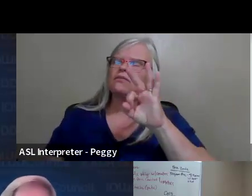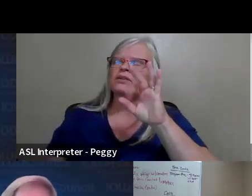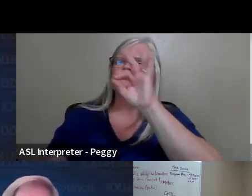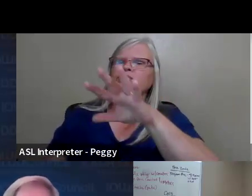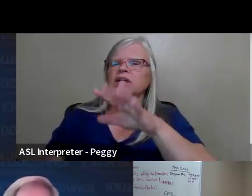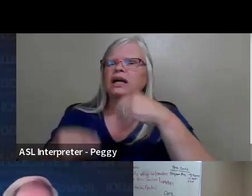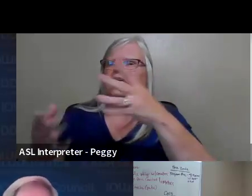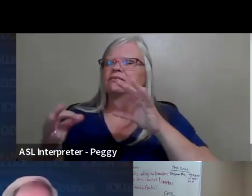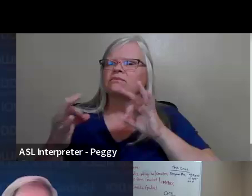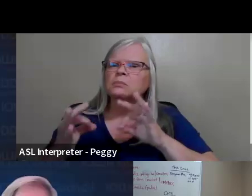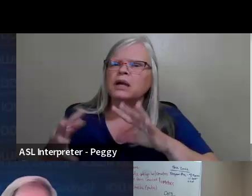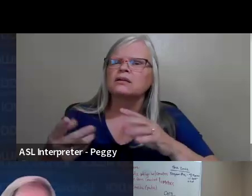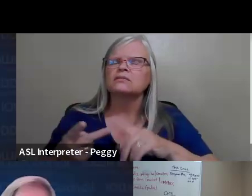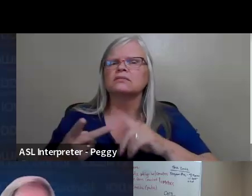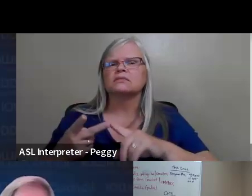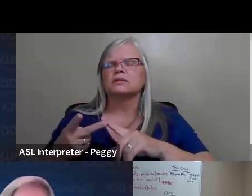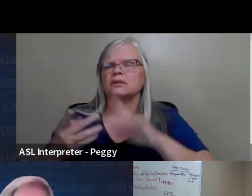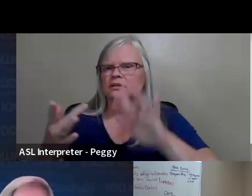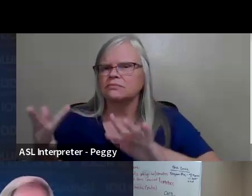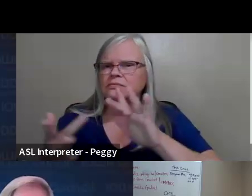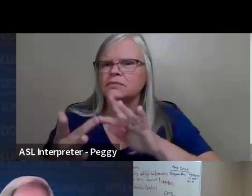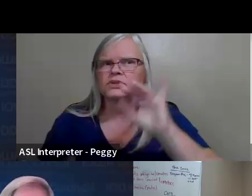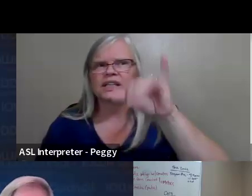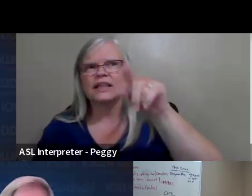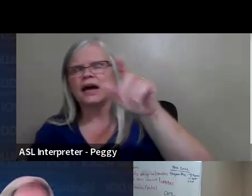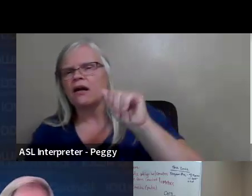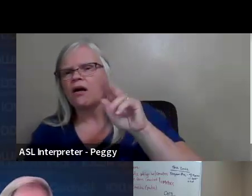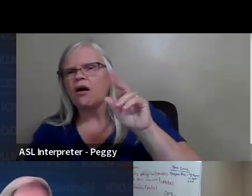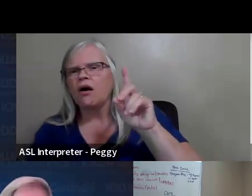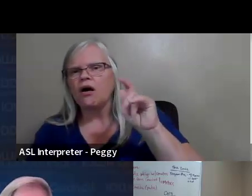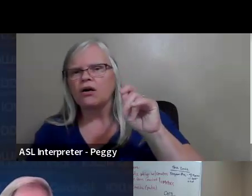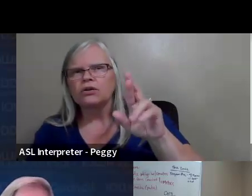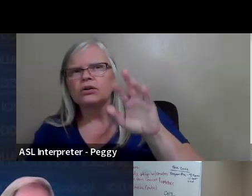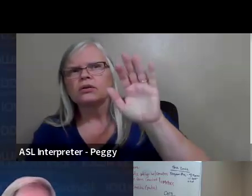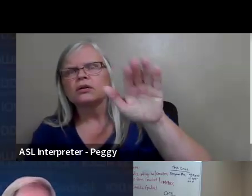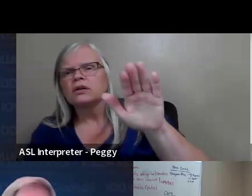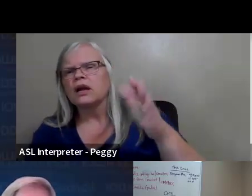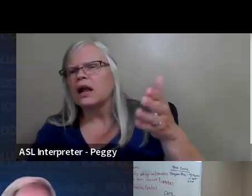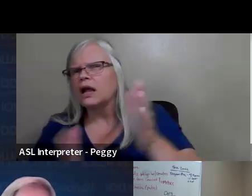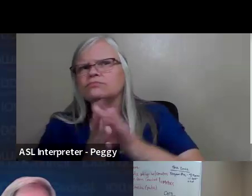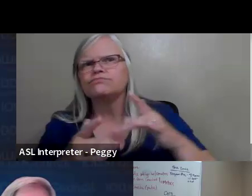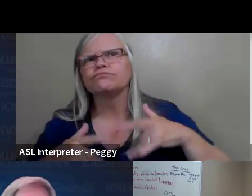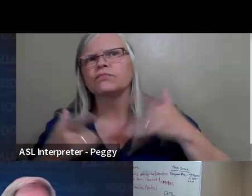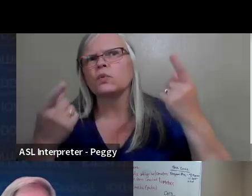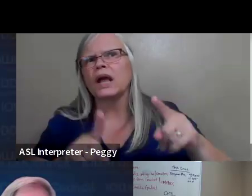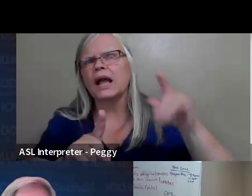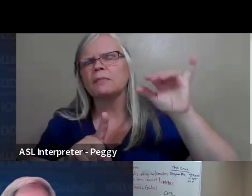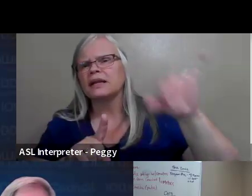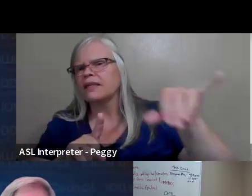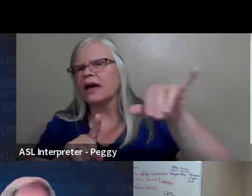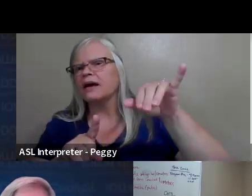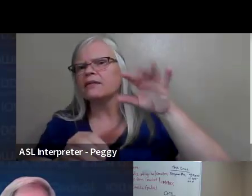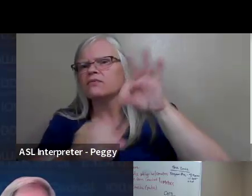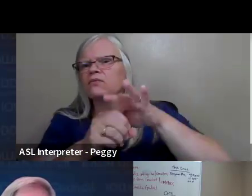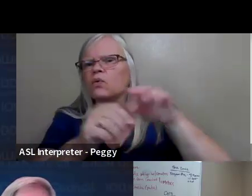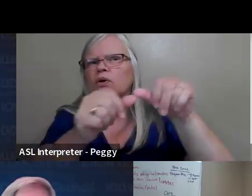able to reach out to the auditor's office, ask, you know, exactly what happened in that situation. We